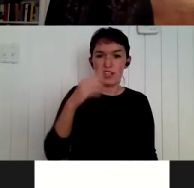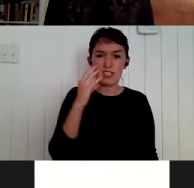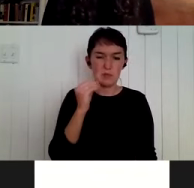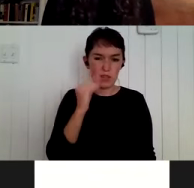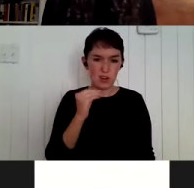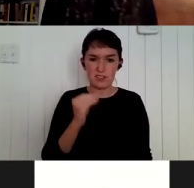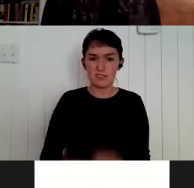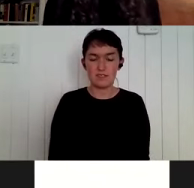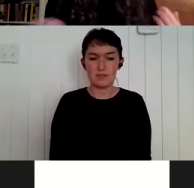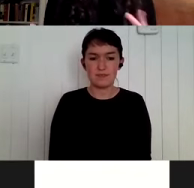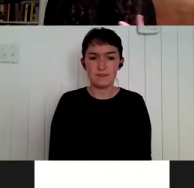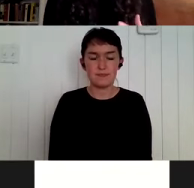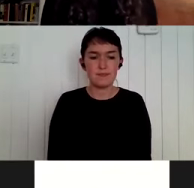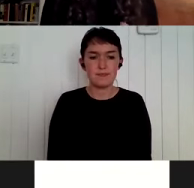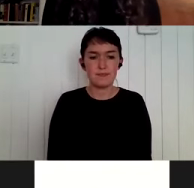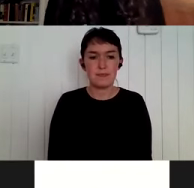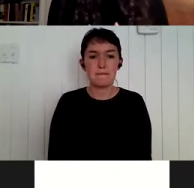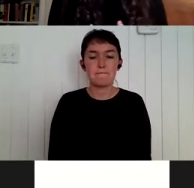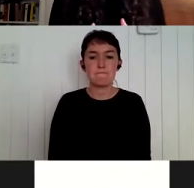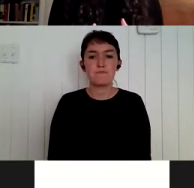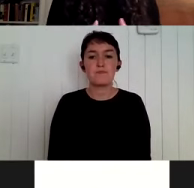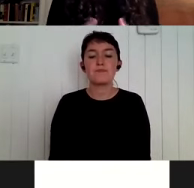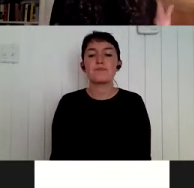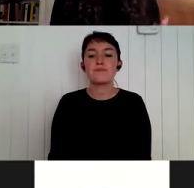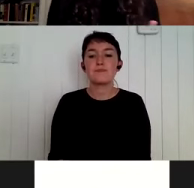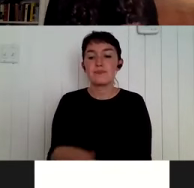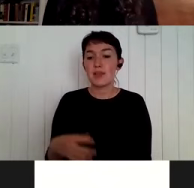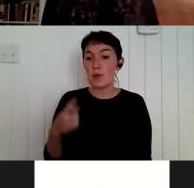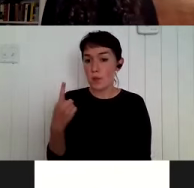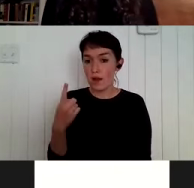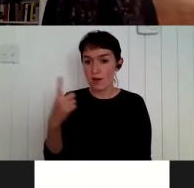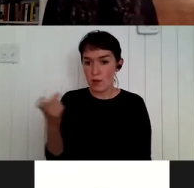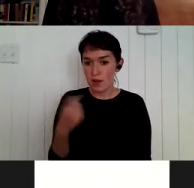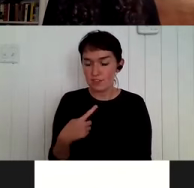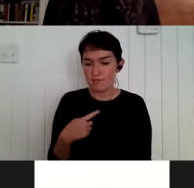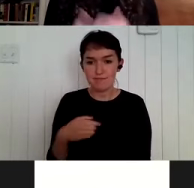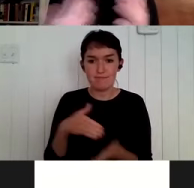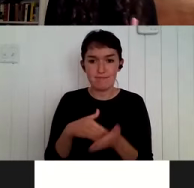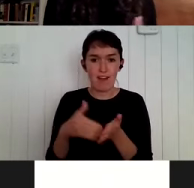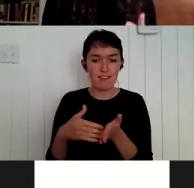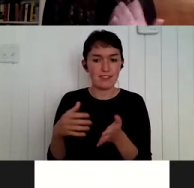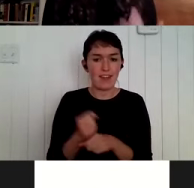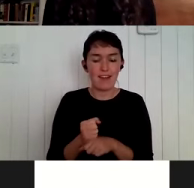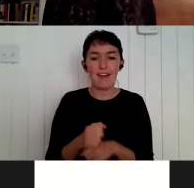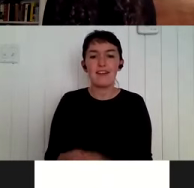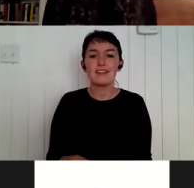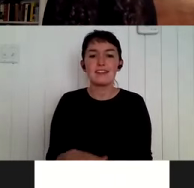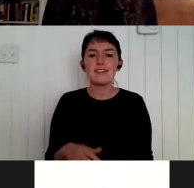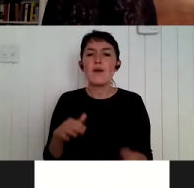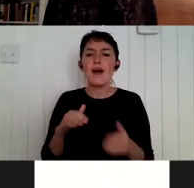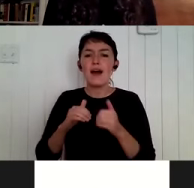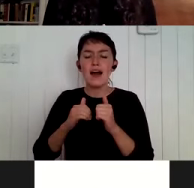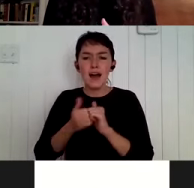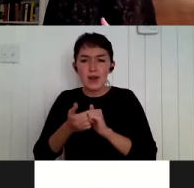So one of the biggest questions I get asked as a person who studies sleep is, how does this relate to dreams?